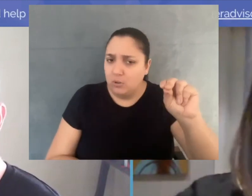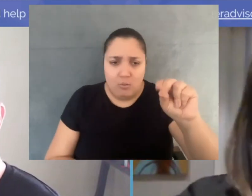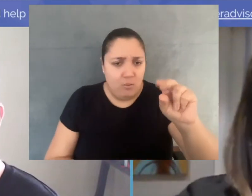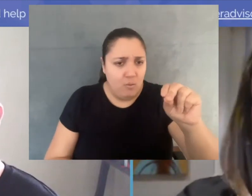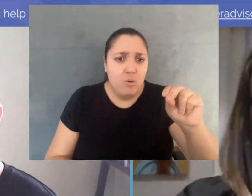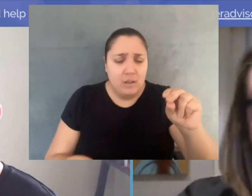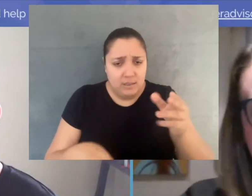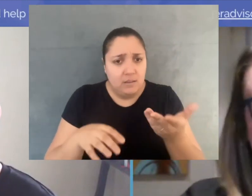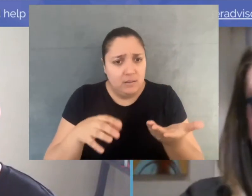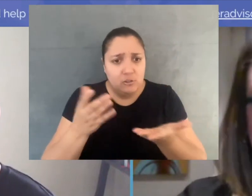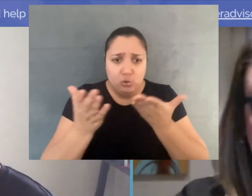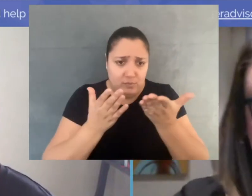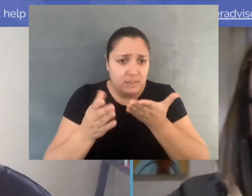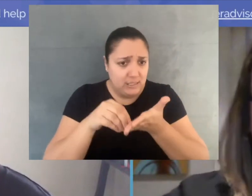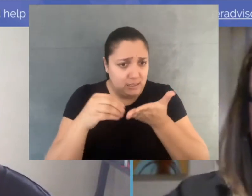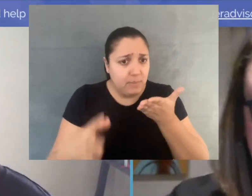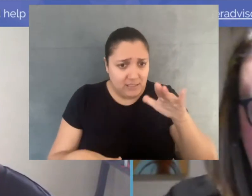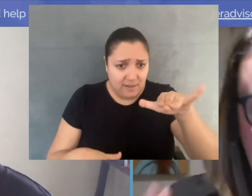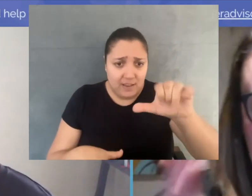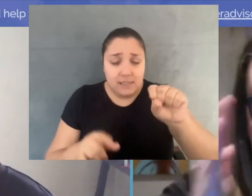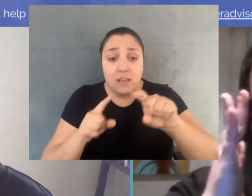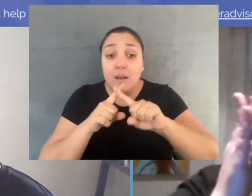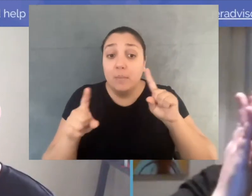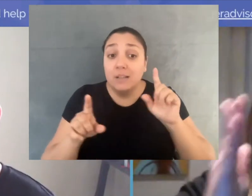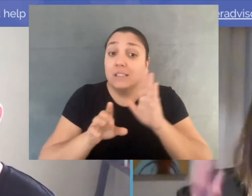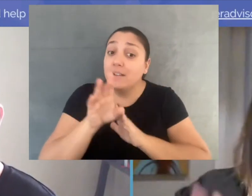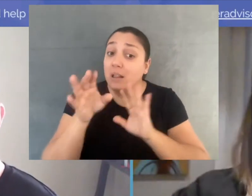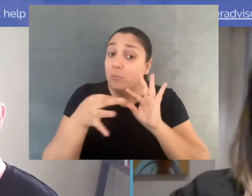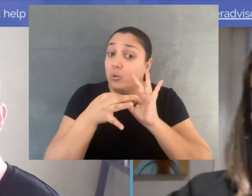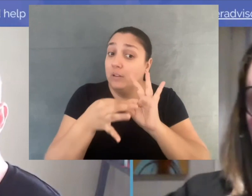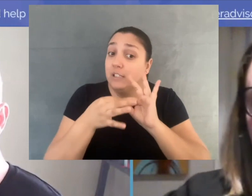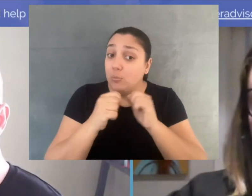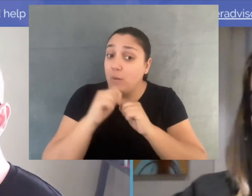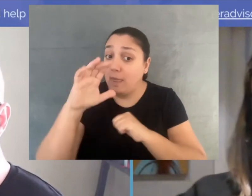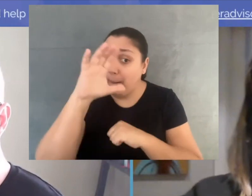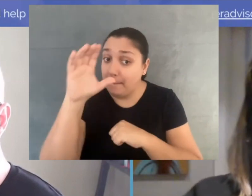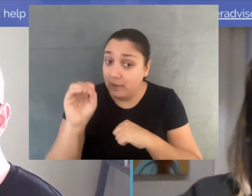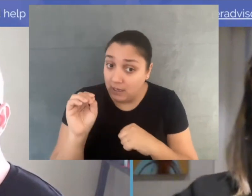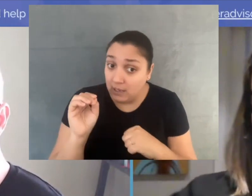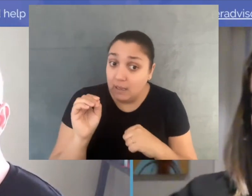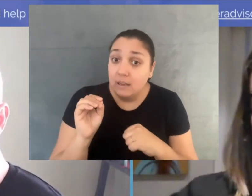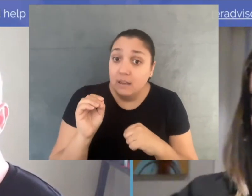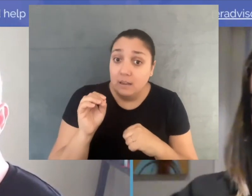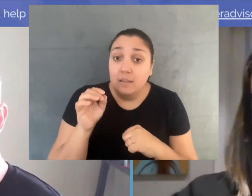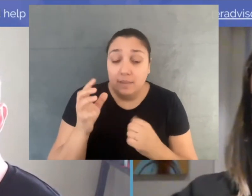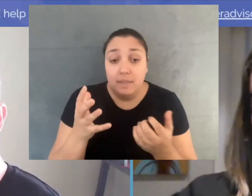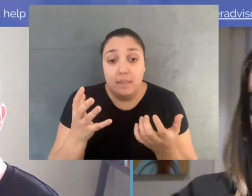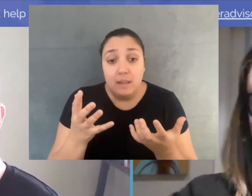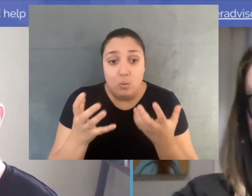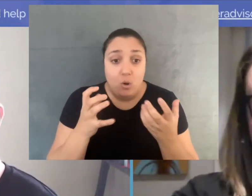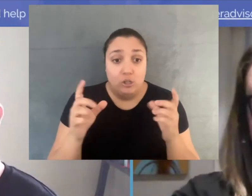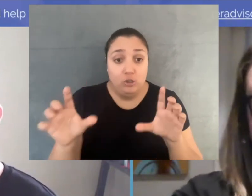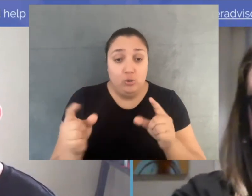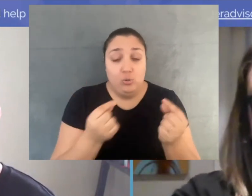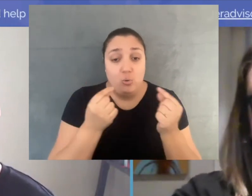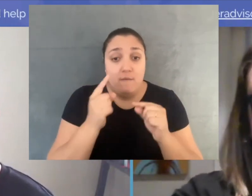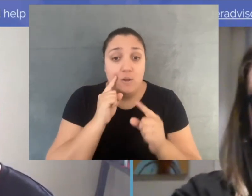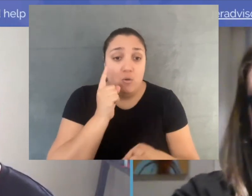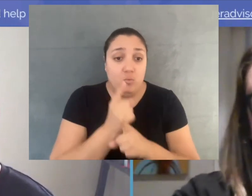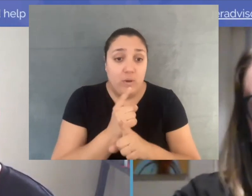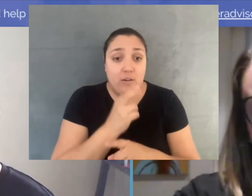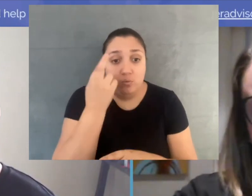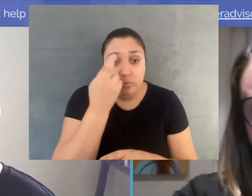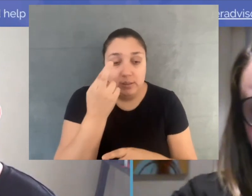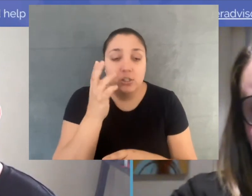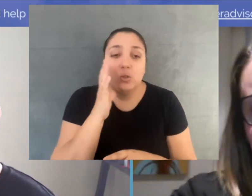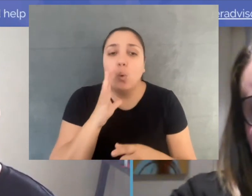all accessibility is cheap. It's not. Services are not cheap. But developing a relationship with a company who